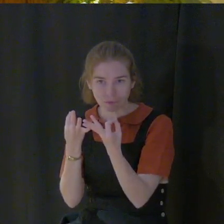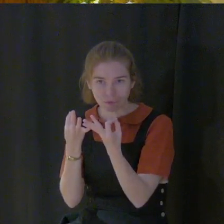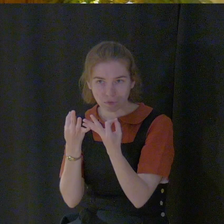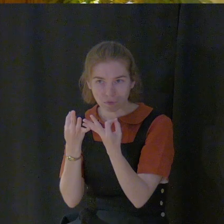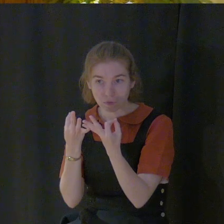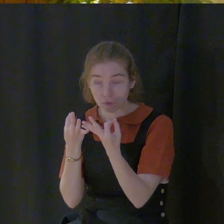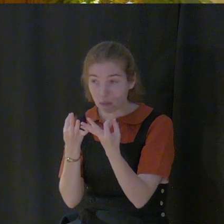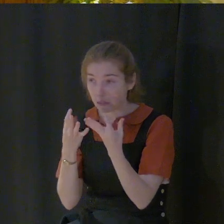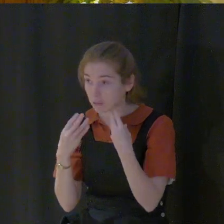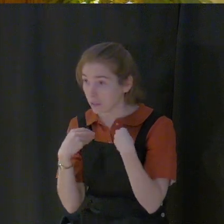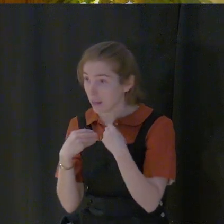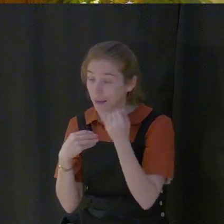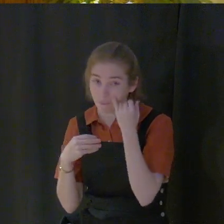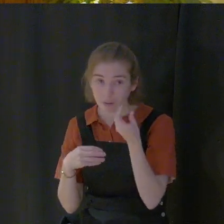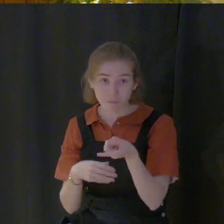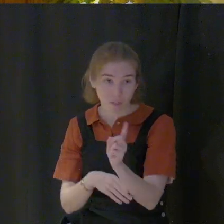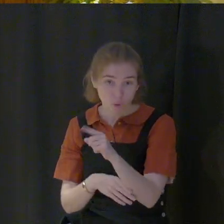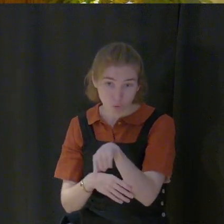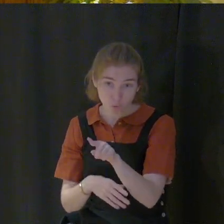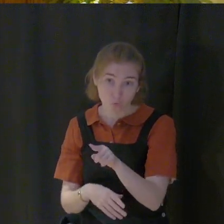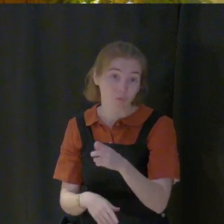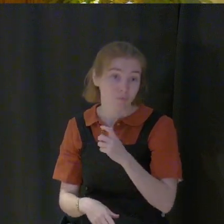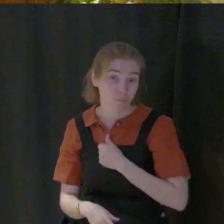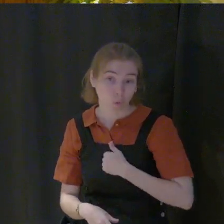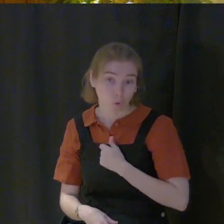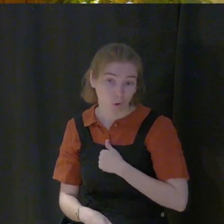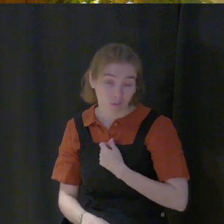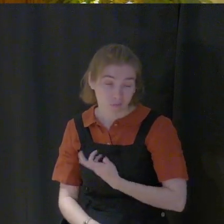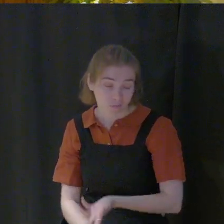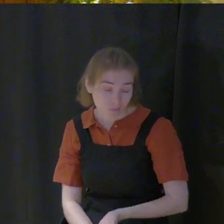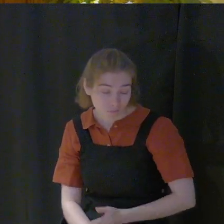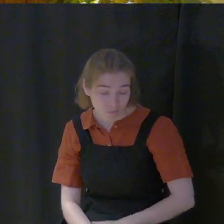If I stepped on your toes, I'm sorry today.